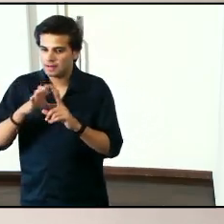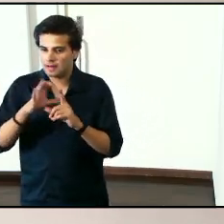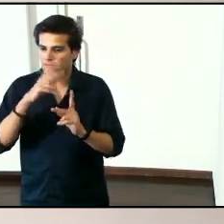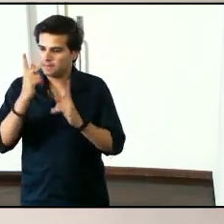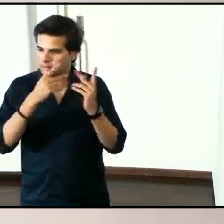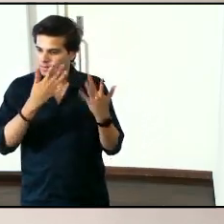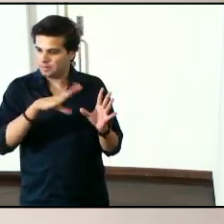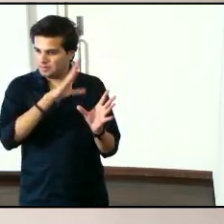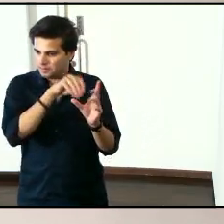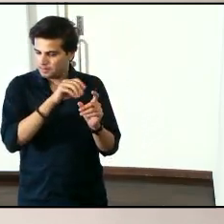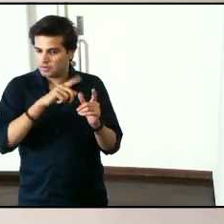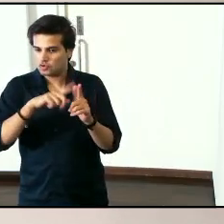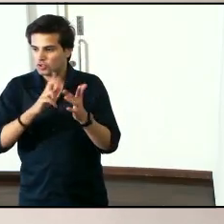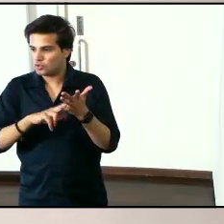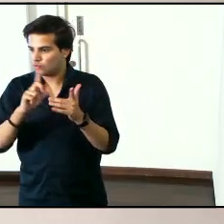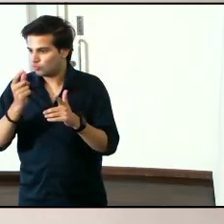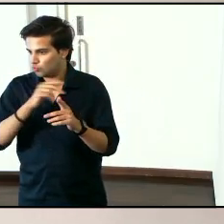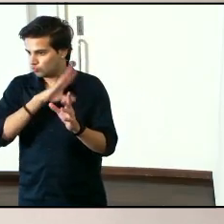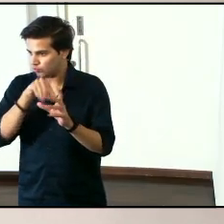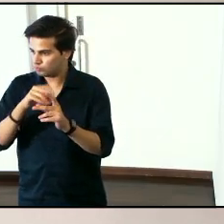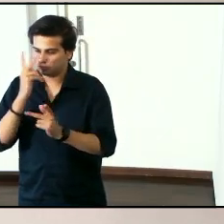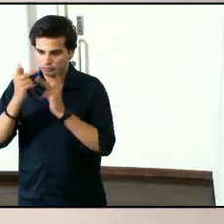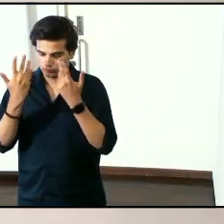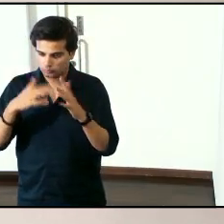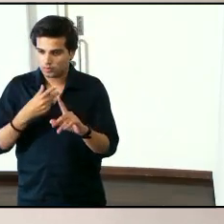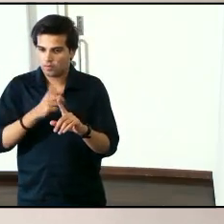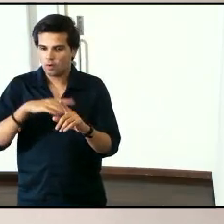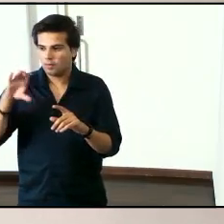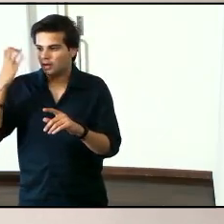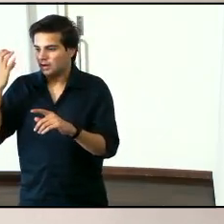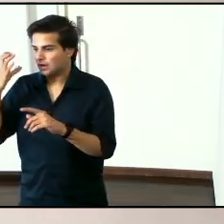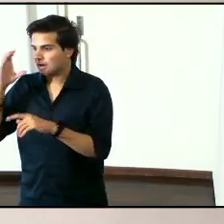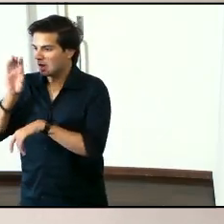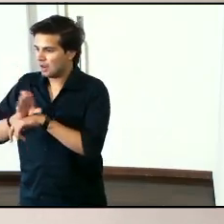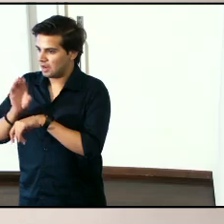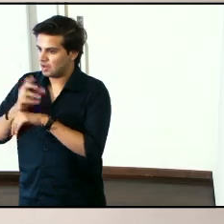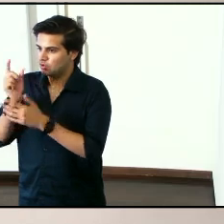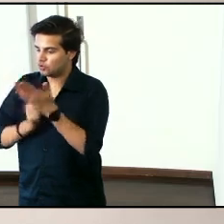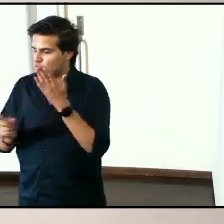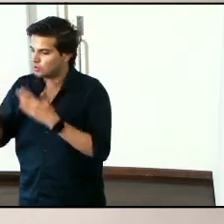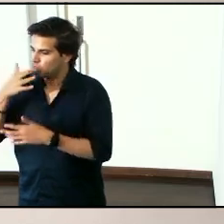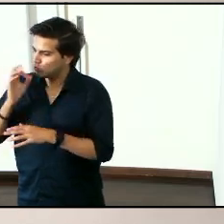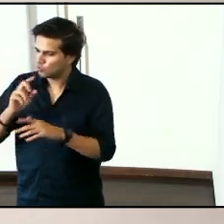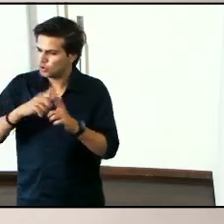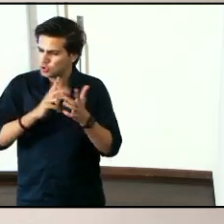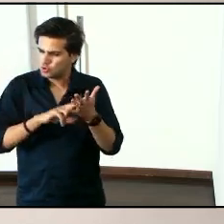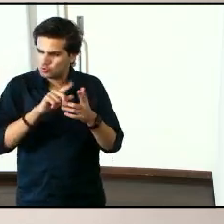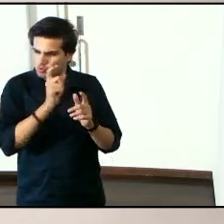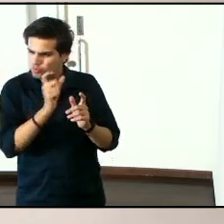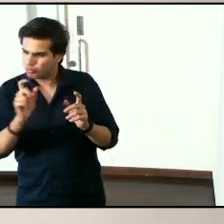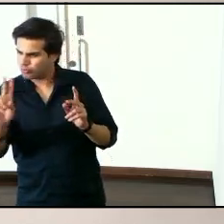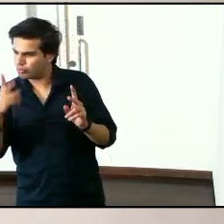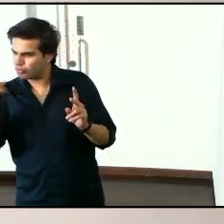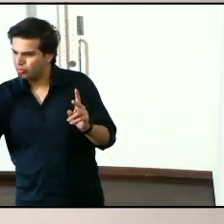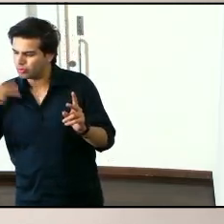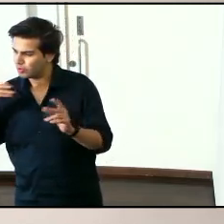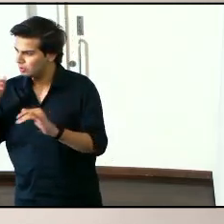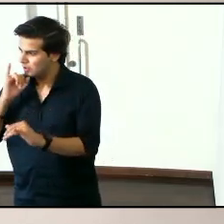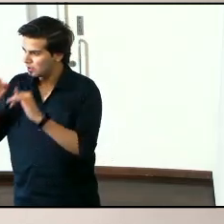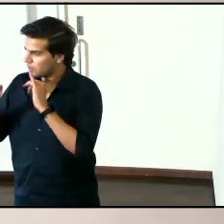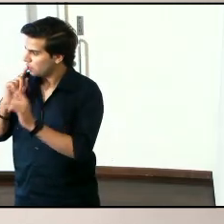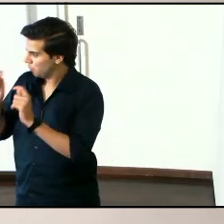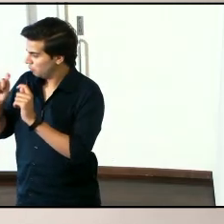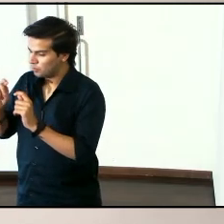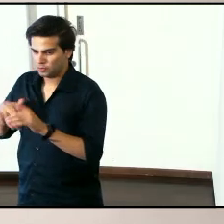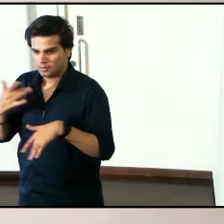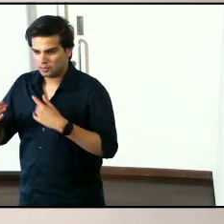and I visited the JNU campus. I come from Christ University, so for me this was a completely different world. So I'm truly inspired by the university itself